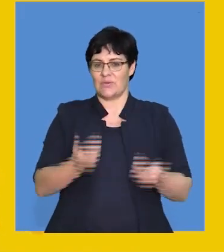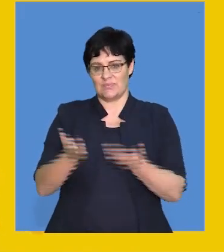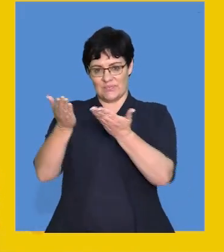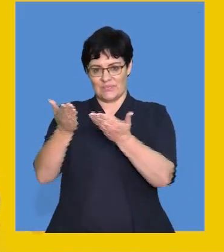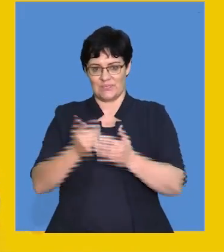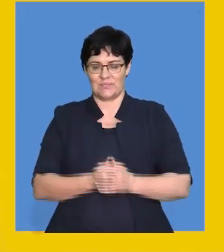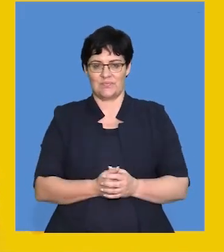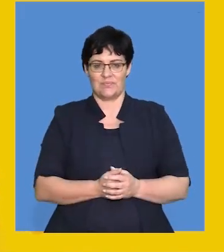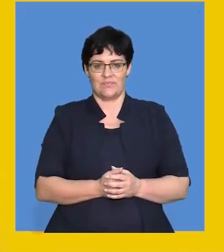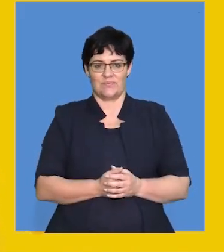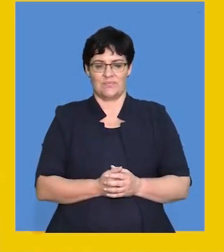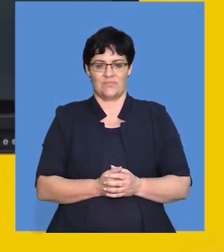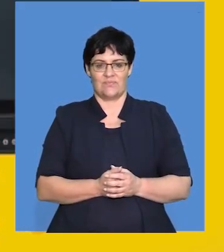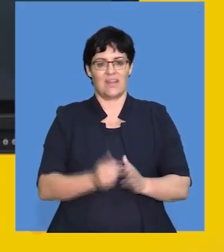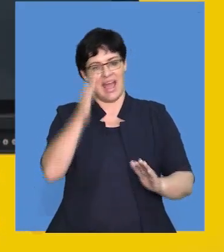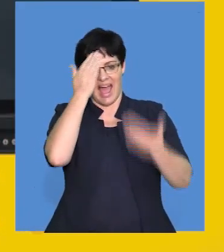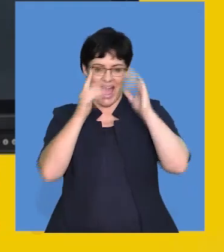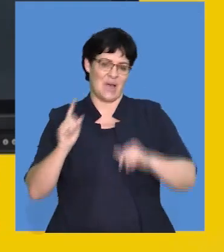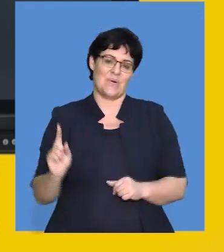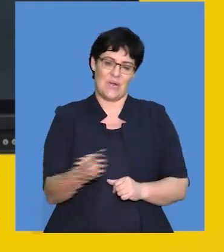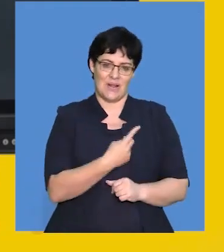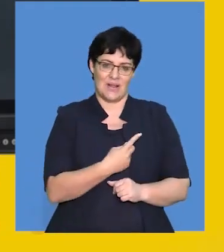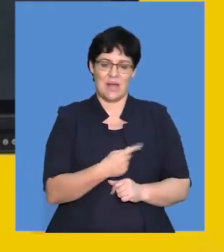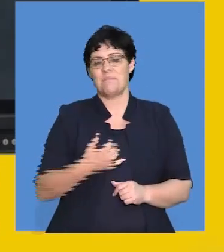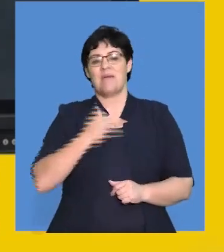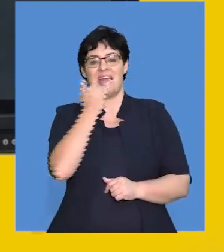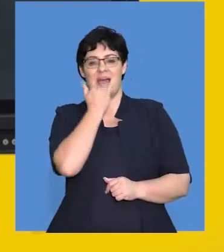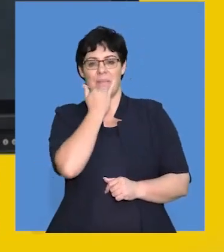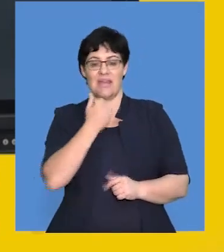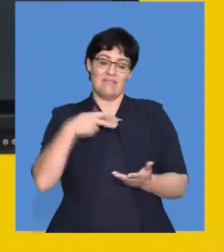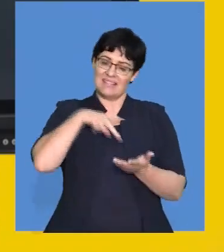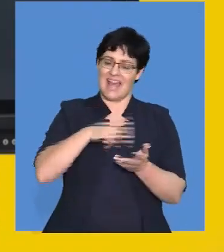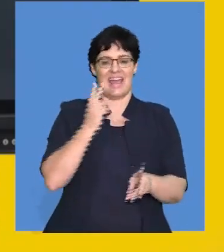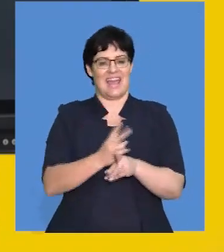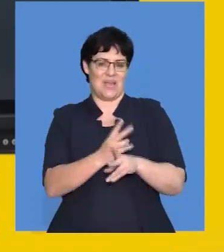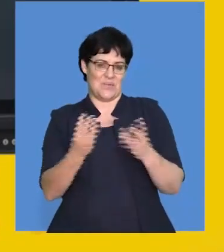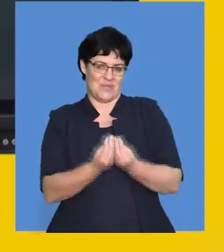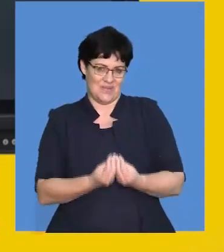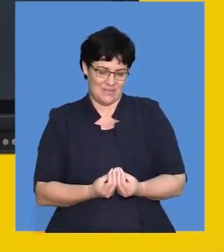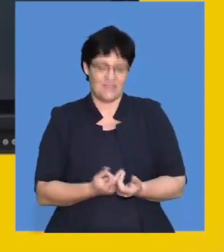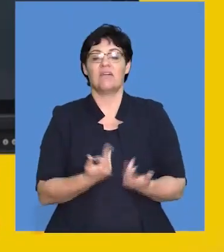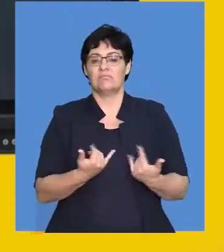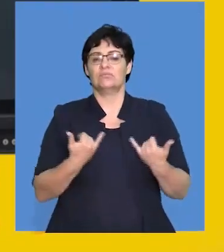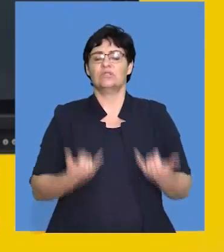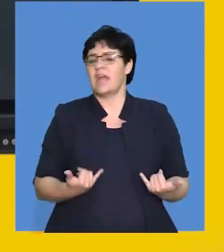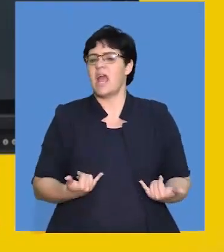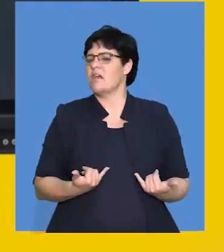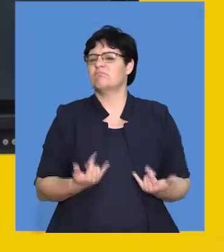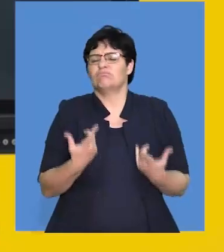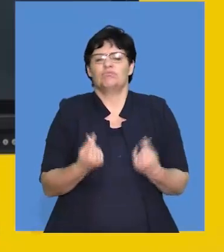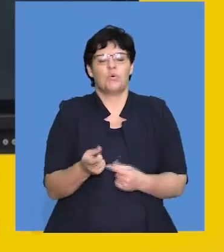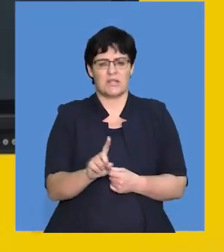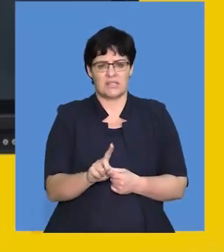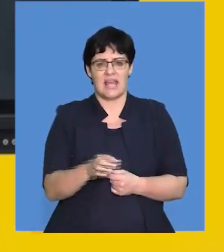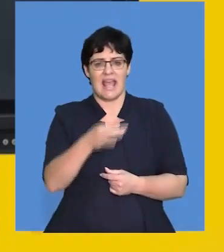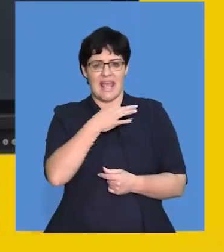much, guys, and over to you. Hello, everyone. I'm happy to be standing here again, and today we